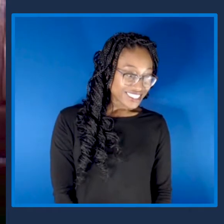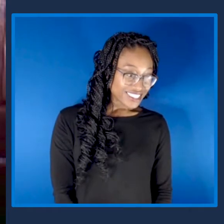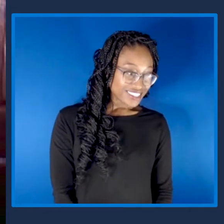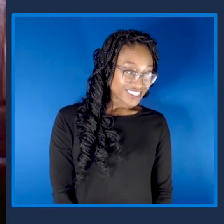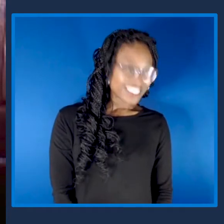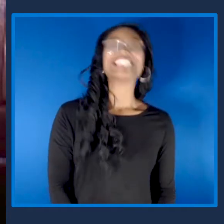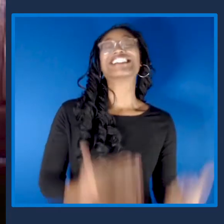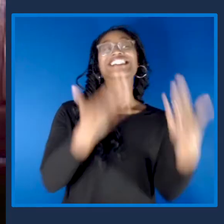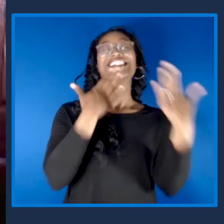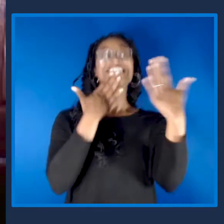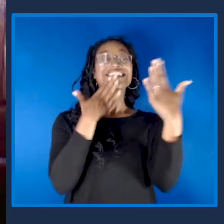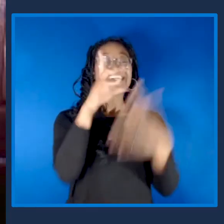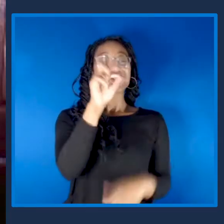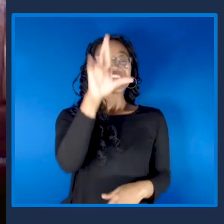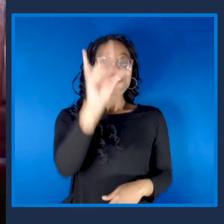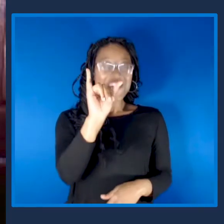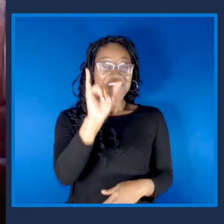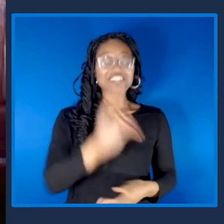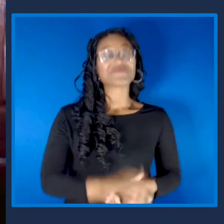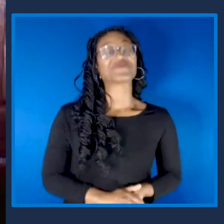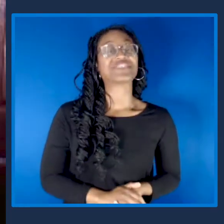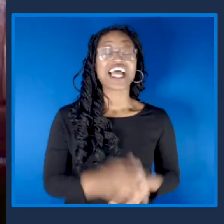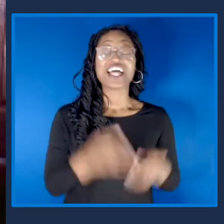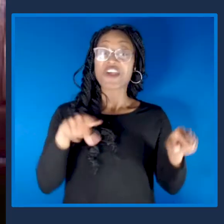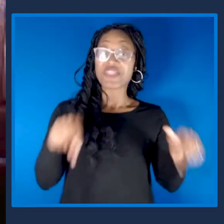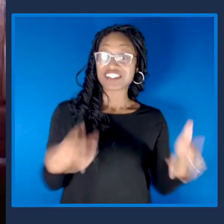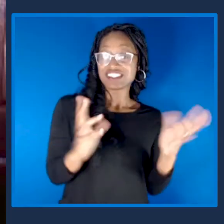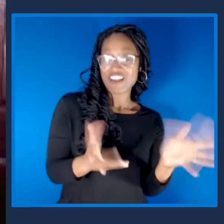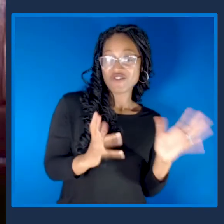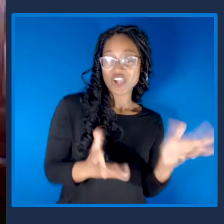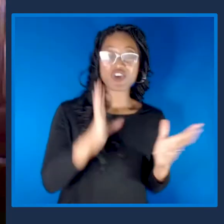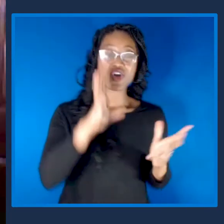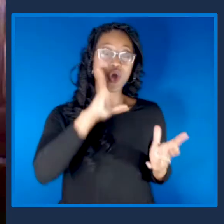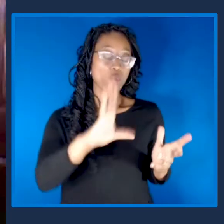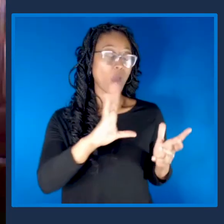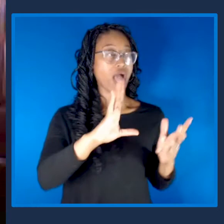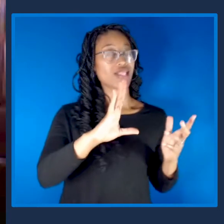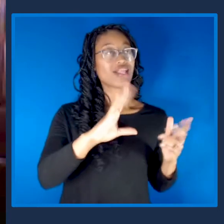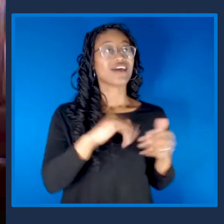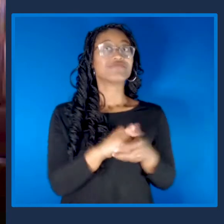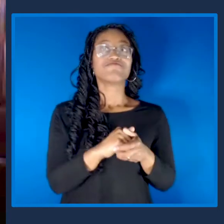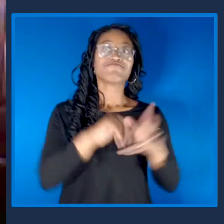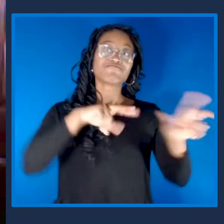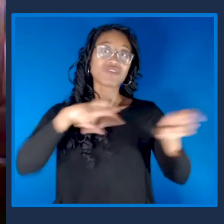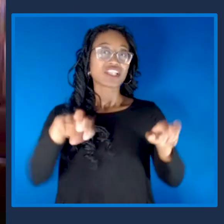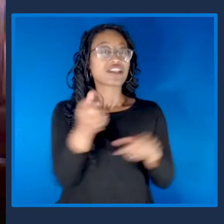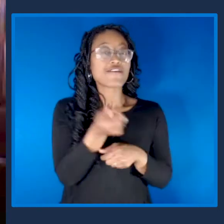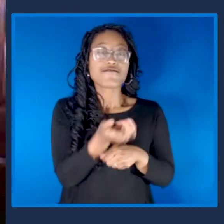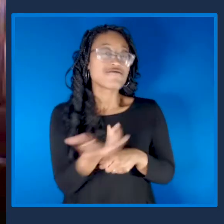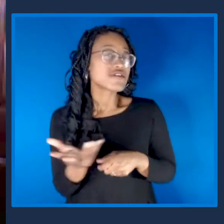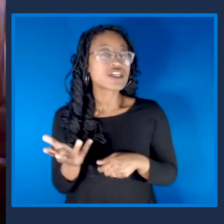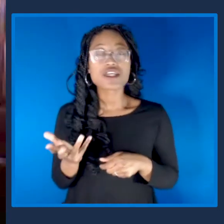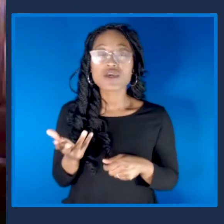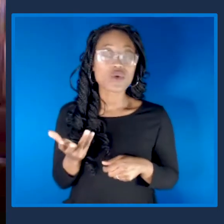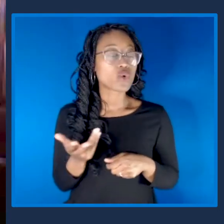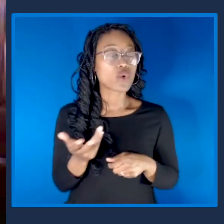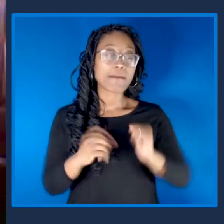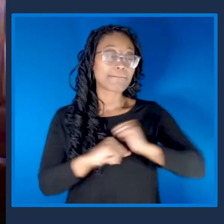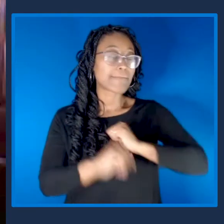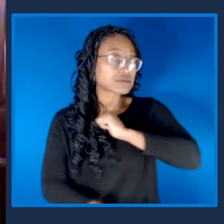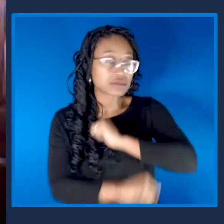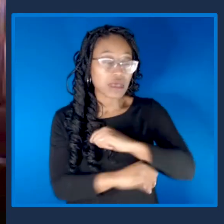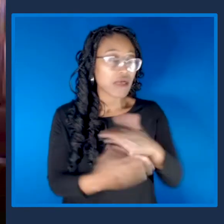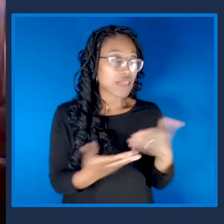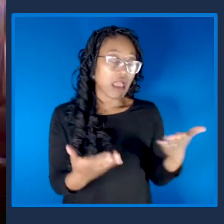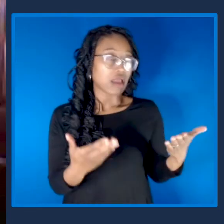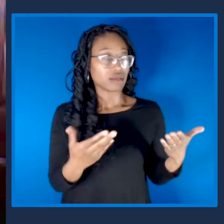Thanks, Lori. So in this conversation, we'll be really looking at just a few fundamental steps that can serve you,